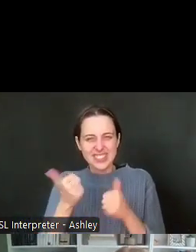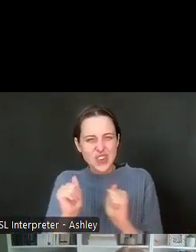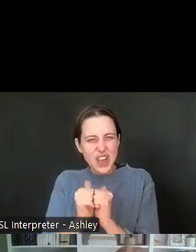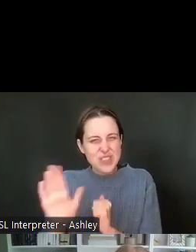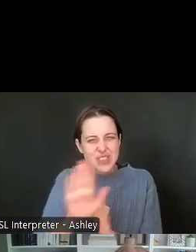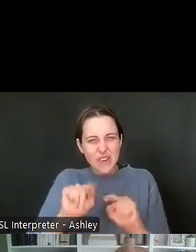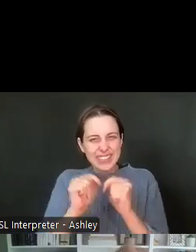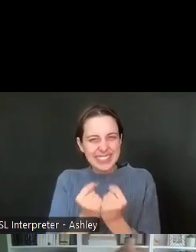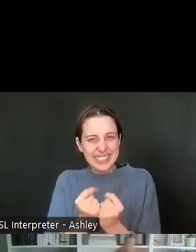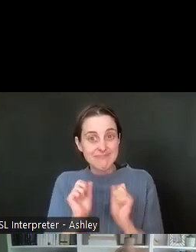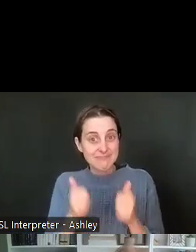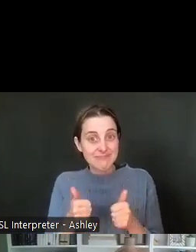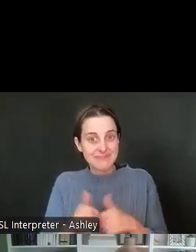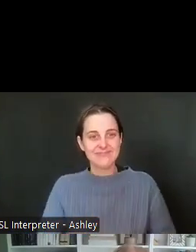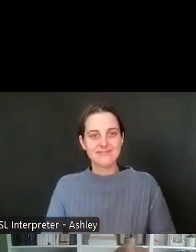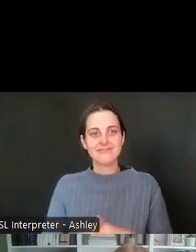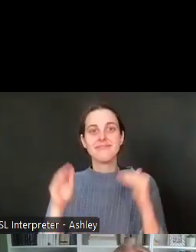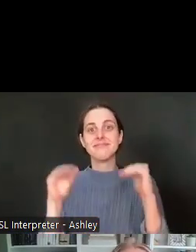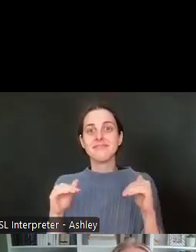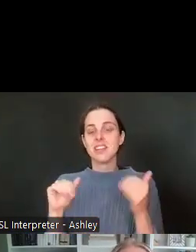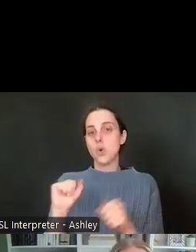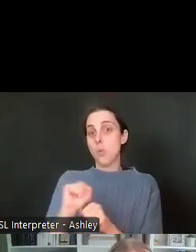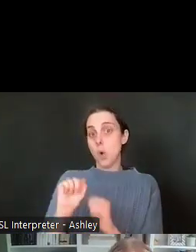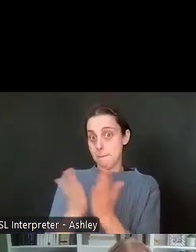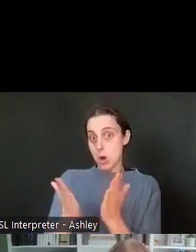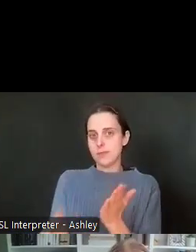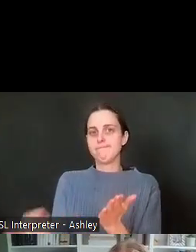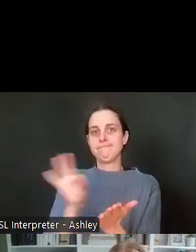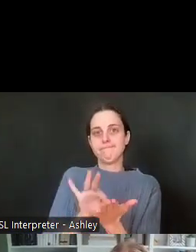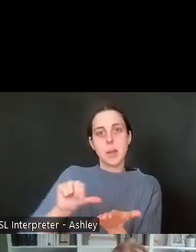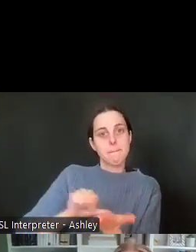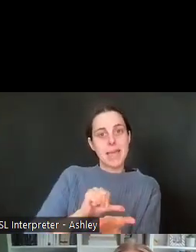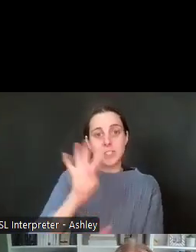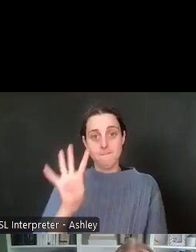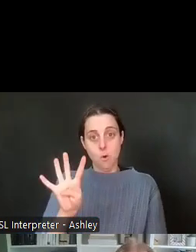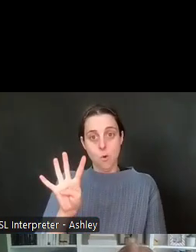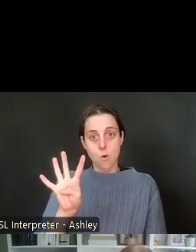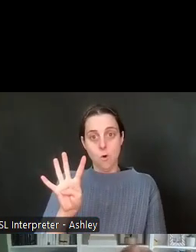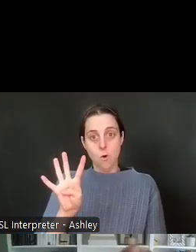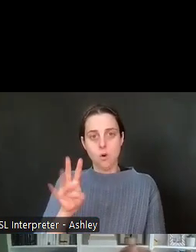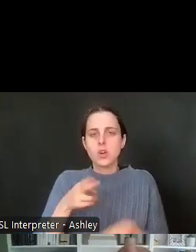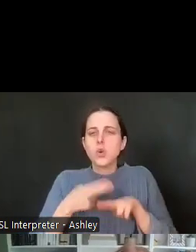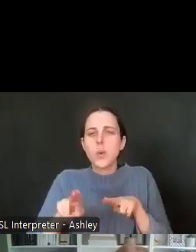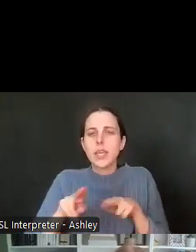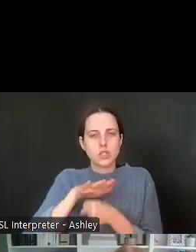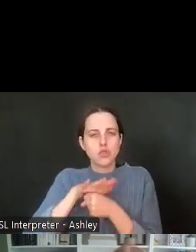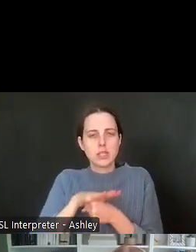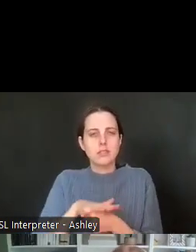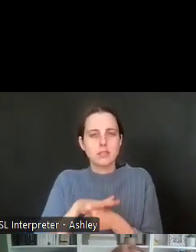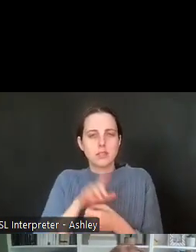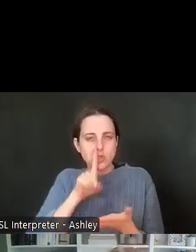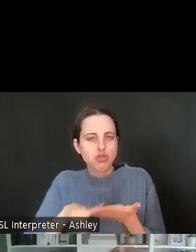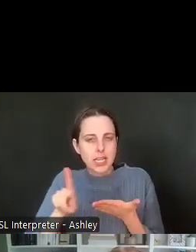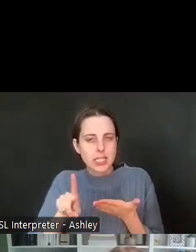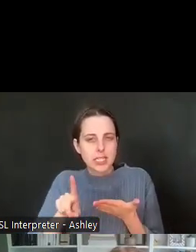Let's now look in your workbook on page 4. Let's do a quick stress check, because if we're going to talk about work-life harmony, we're going to have